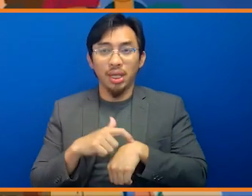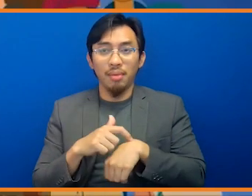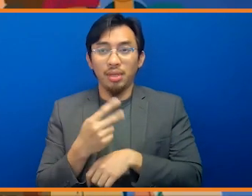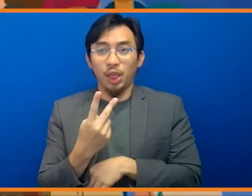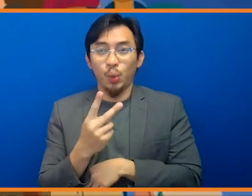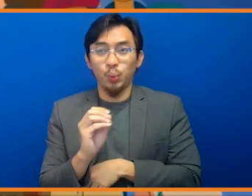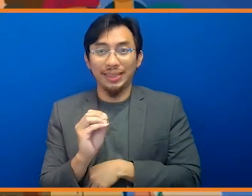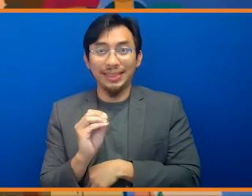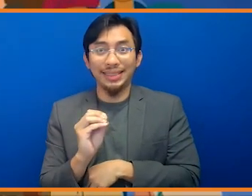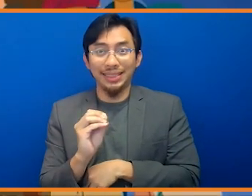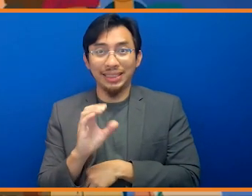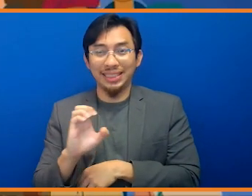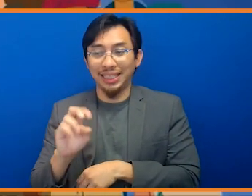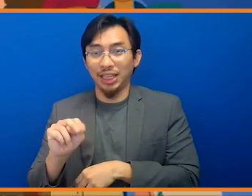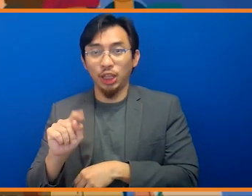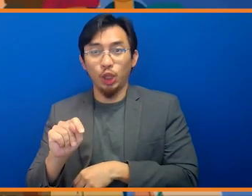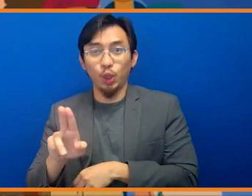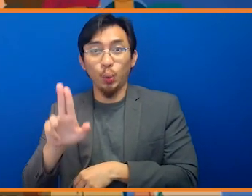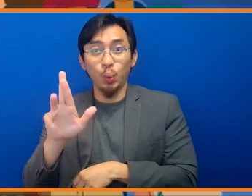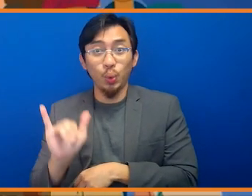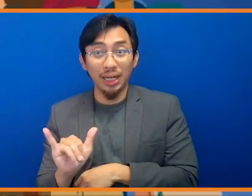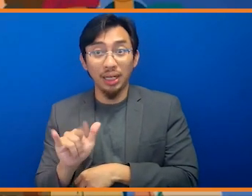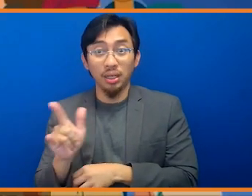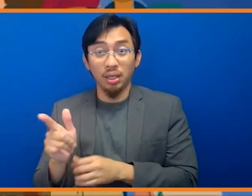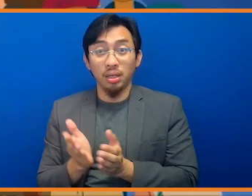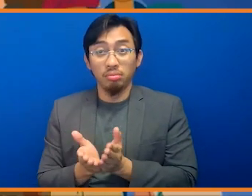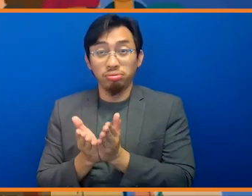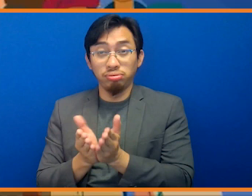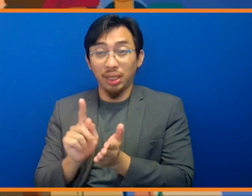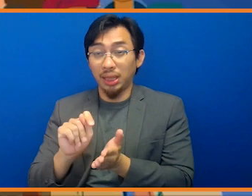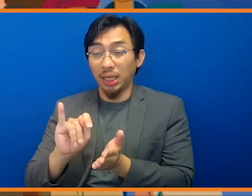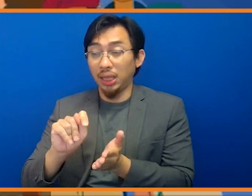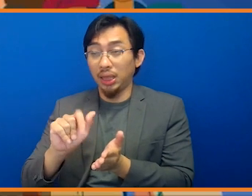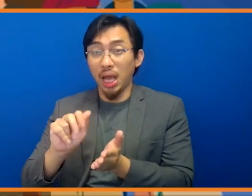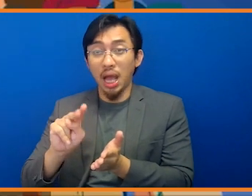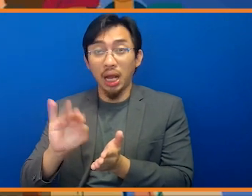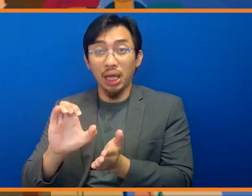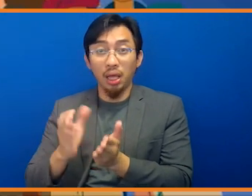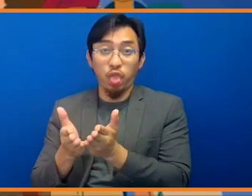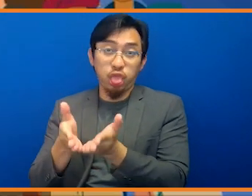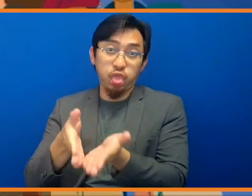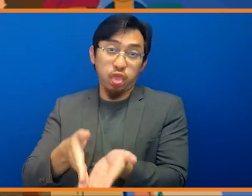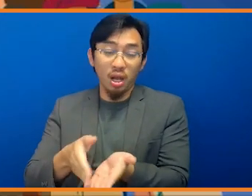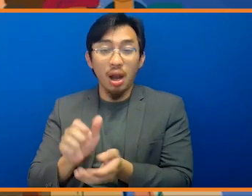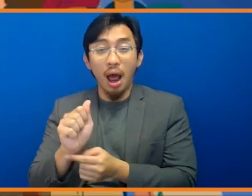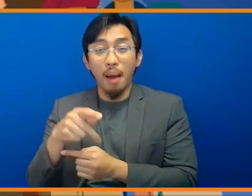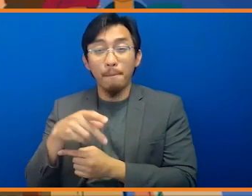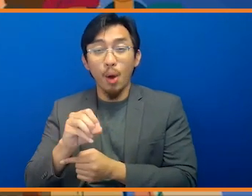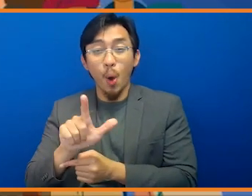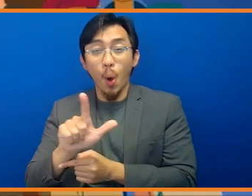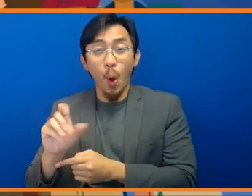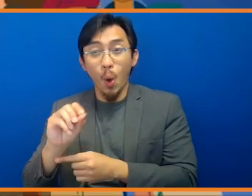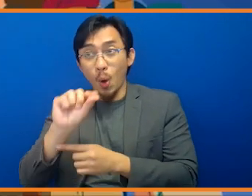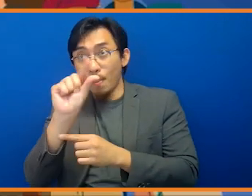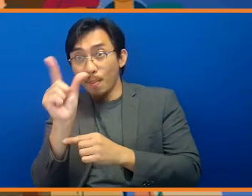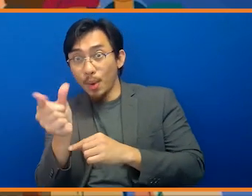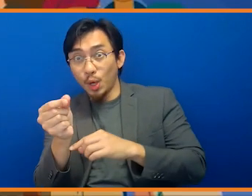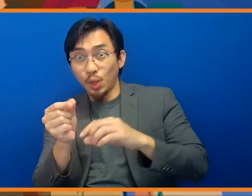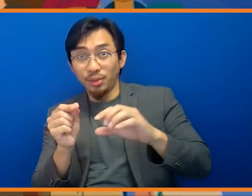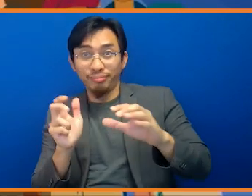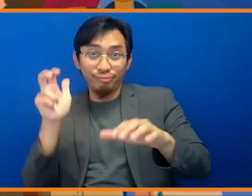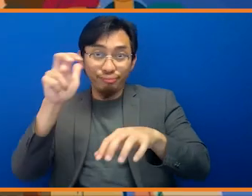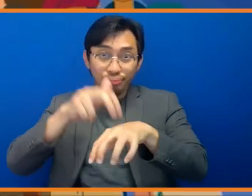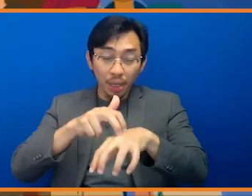of the 20th century, such as the sinking of Titanic and the Apollo moon missions.